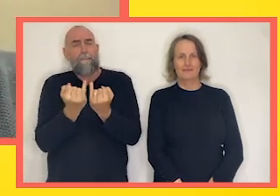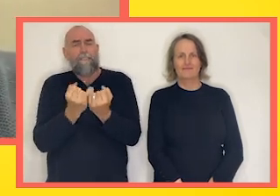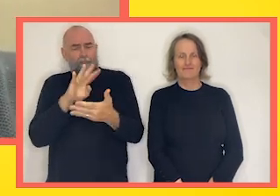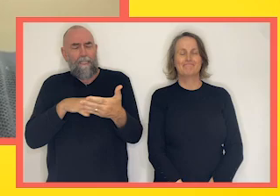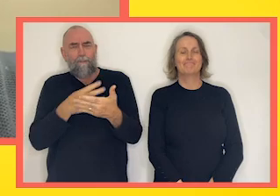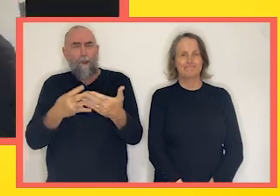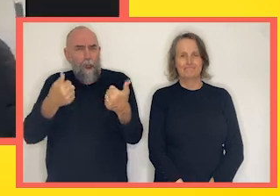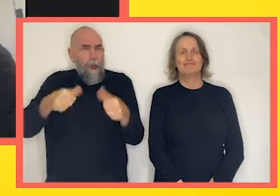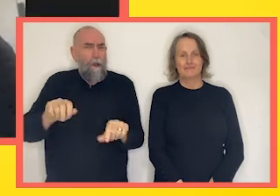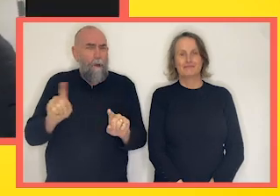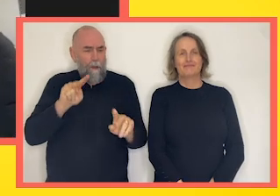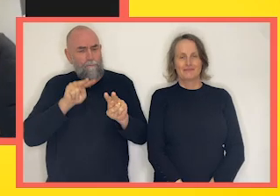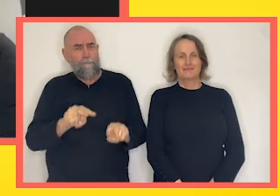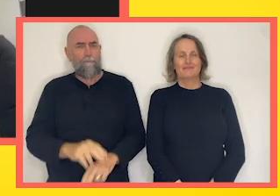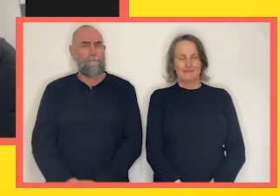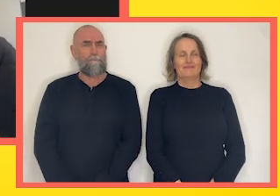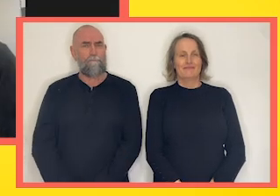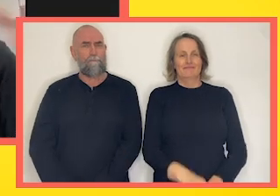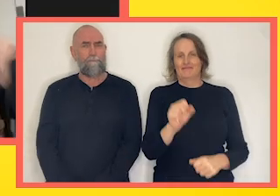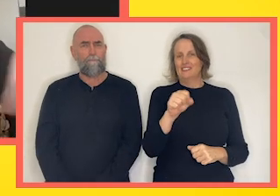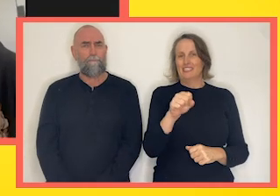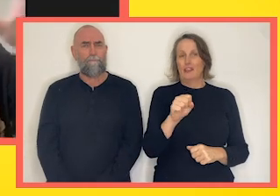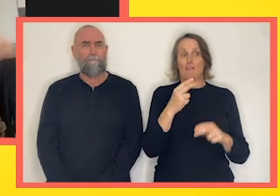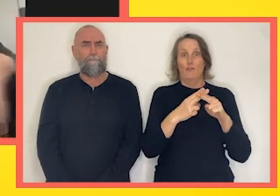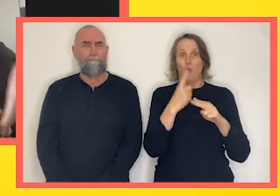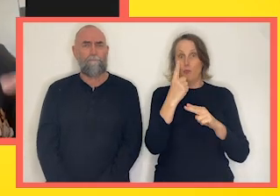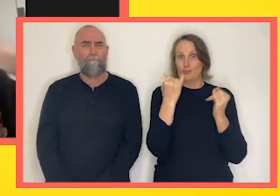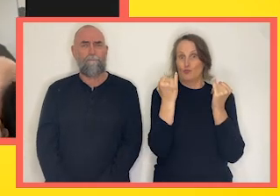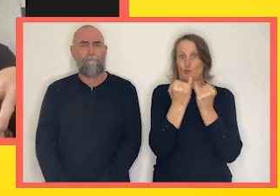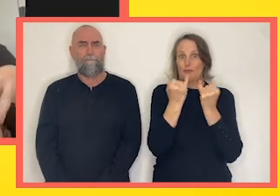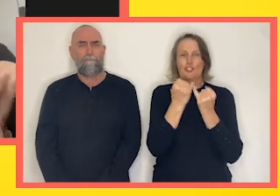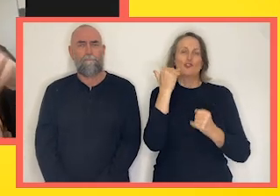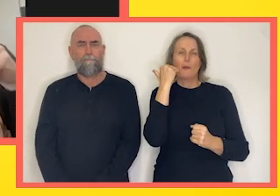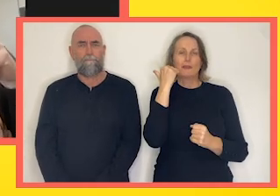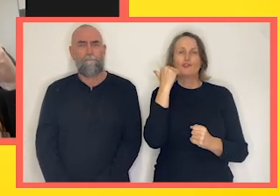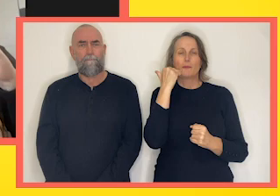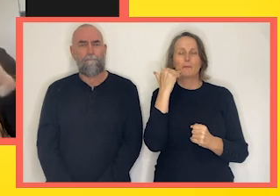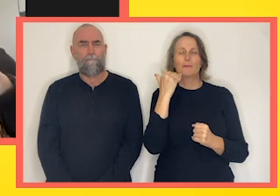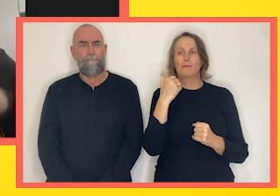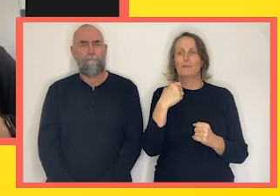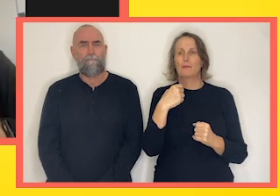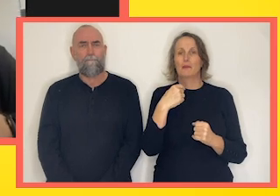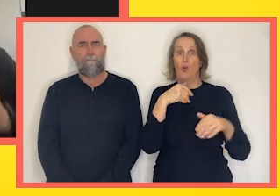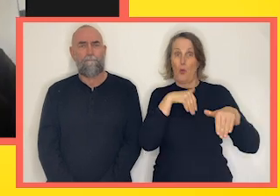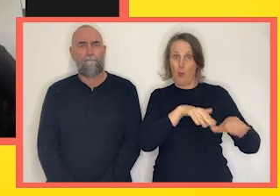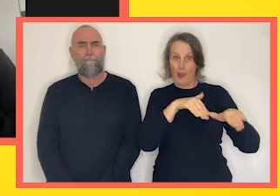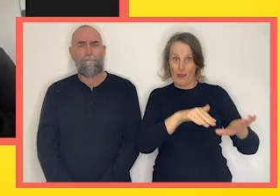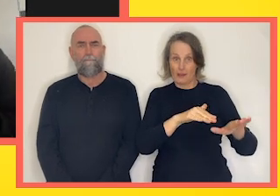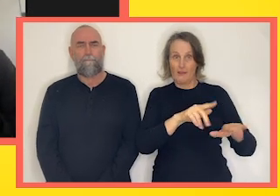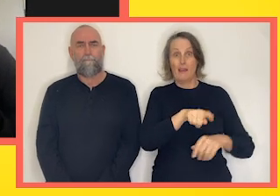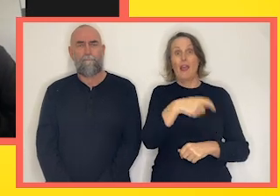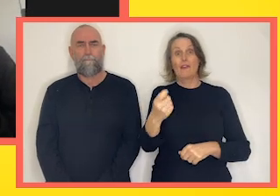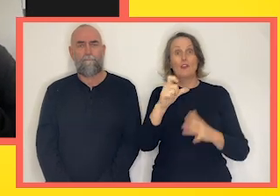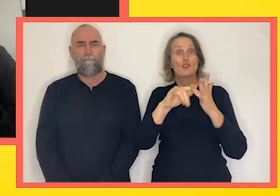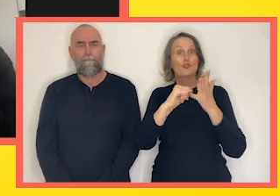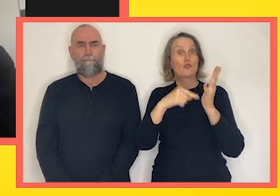like? Yeah, so for that particular tour or championship, there's Hawaii and there's